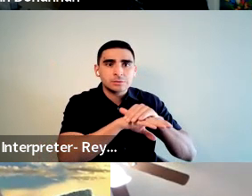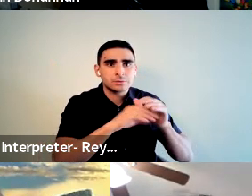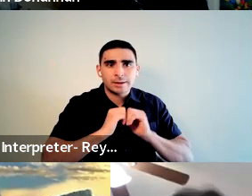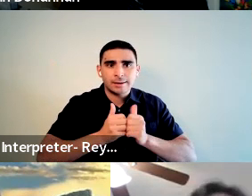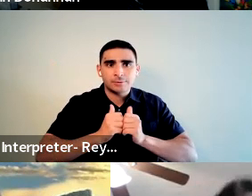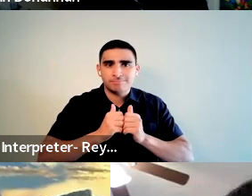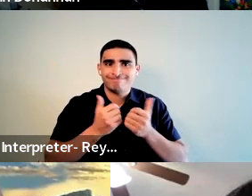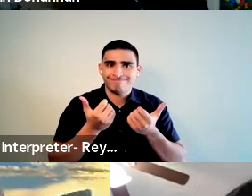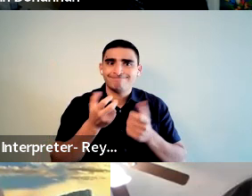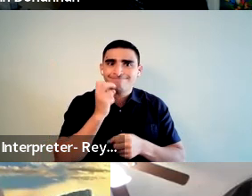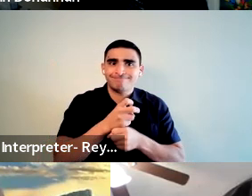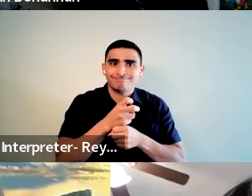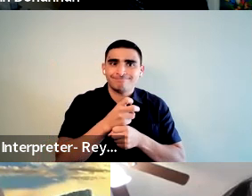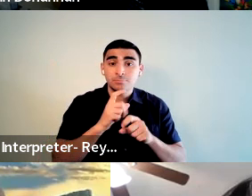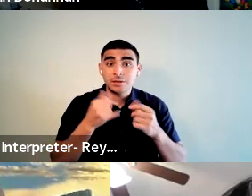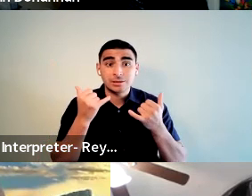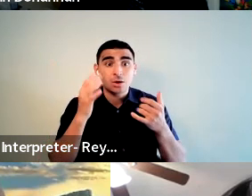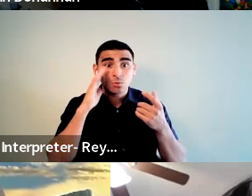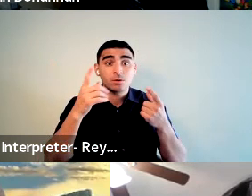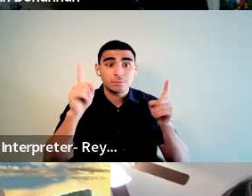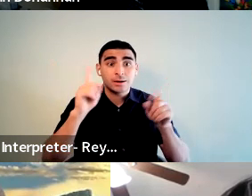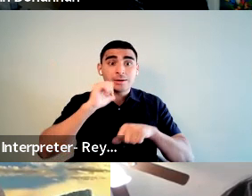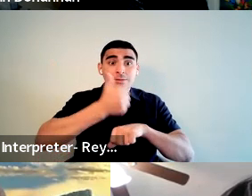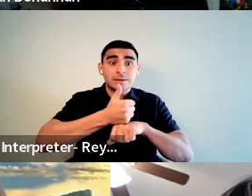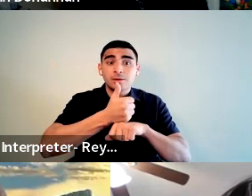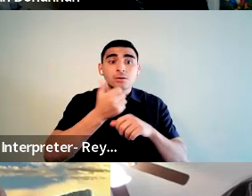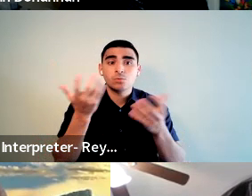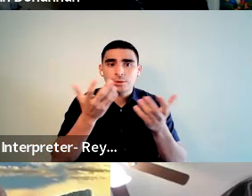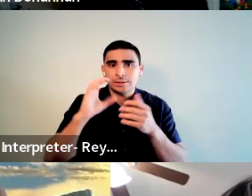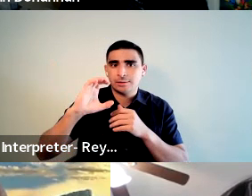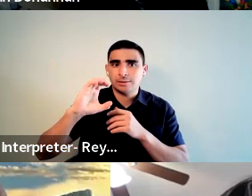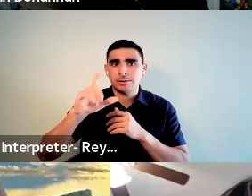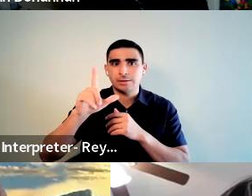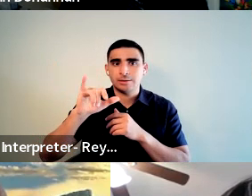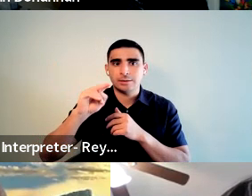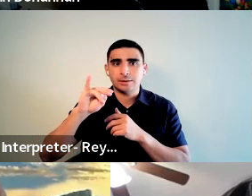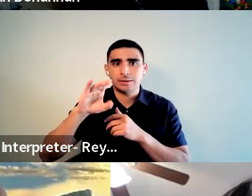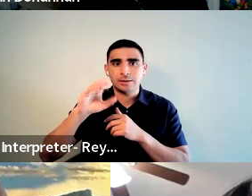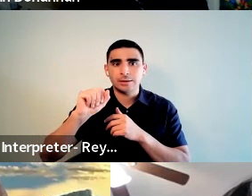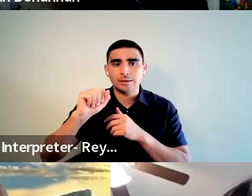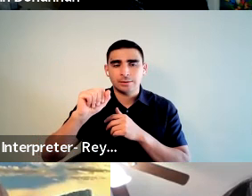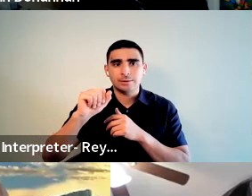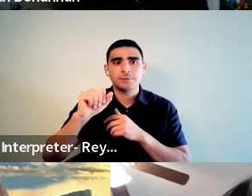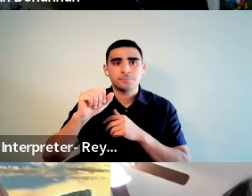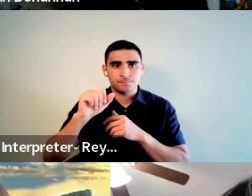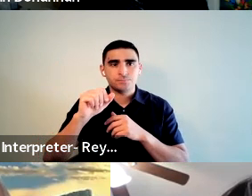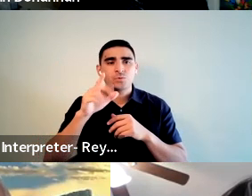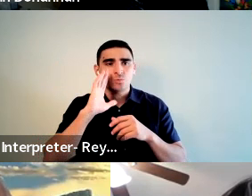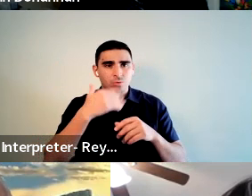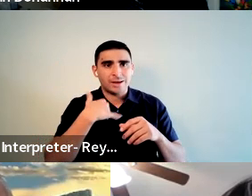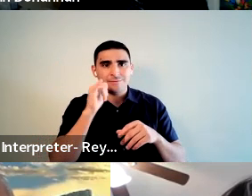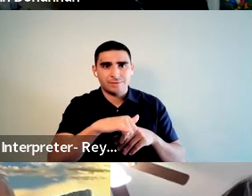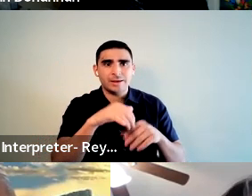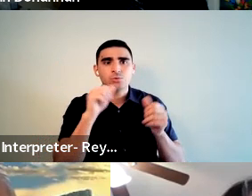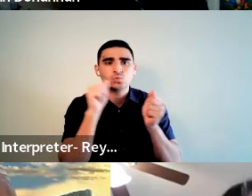to be now have a location with Clinica. And so we're going to be utilizing some space and sharing some space with them so that